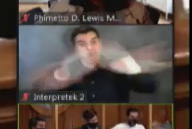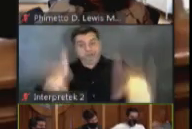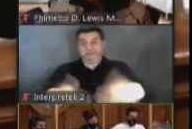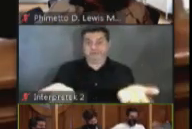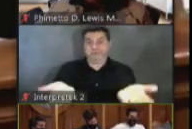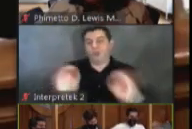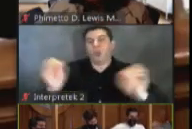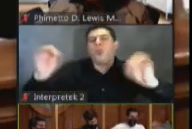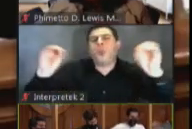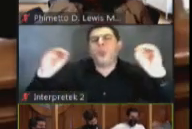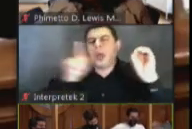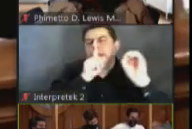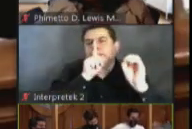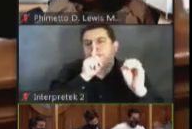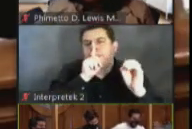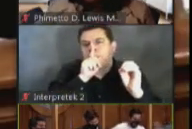like ours can